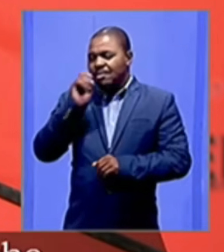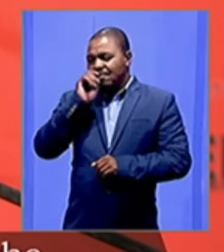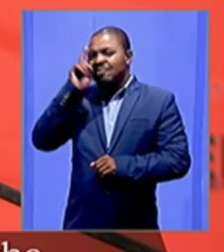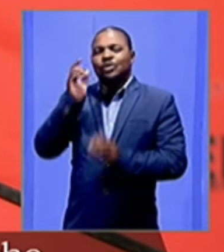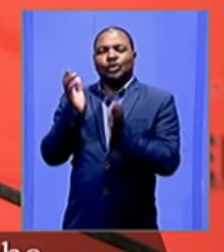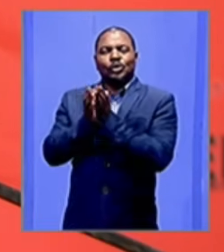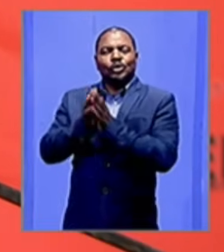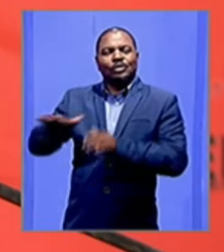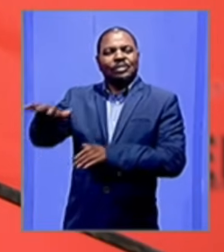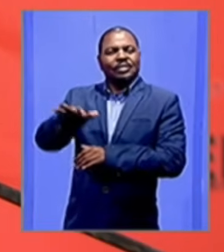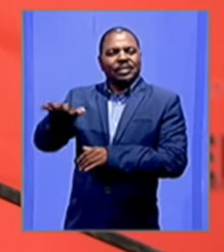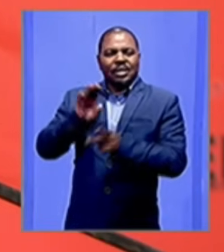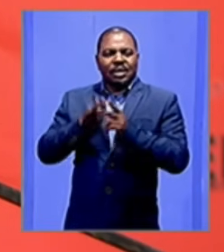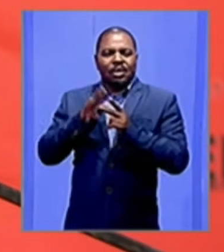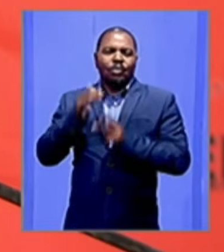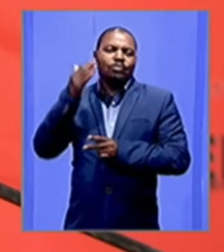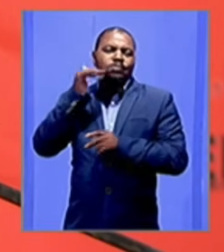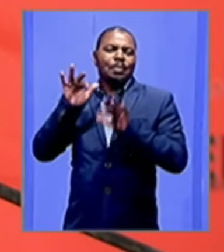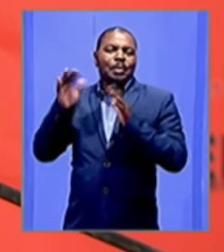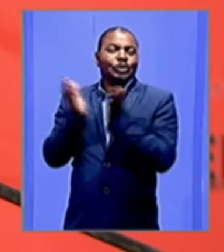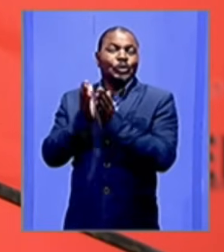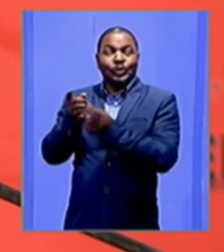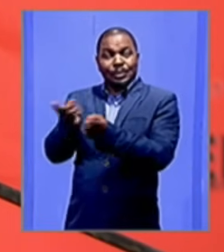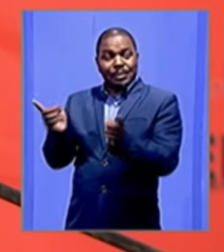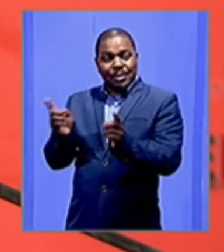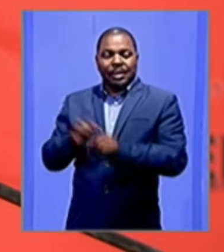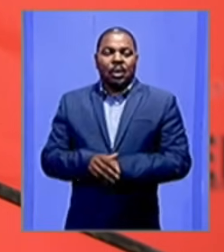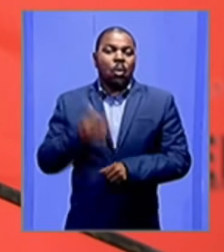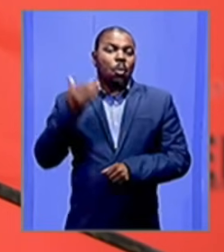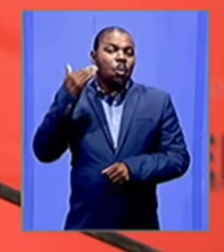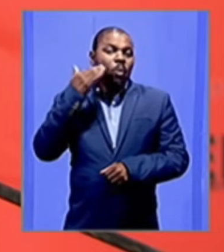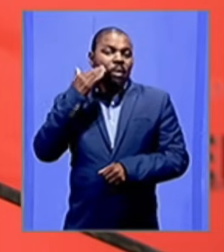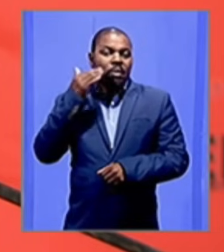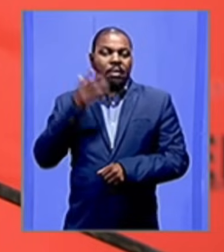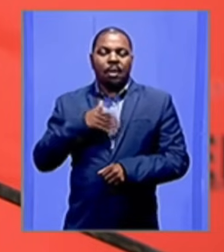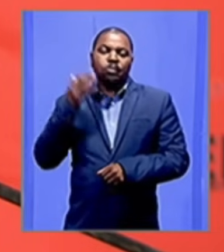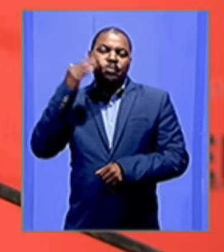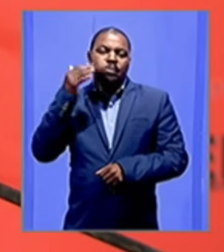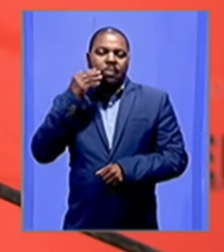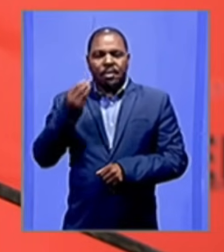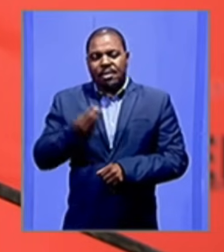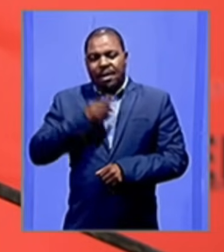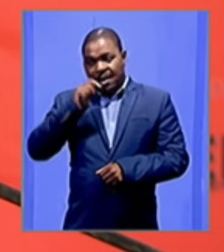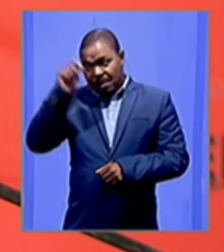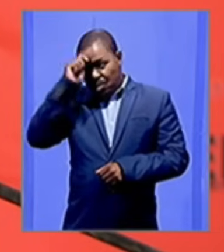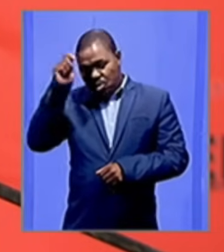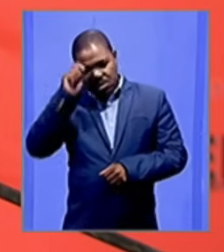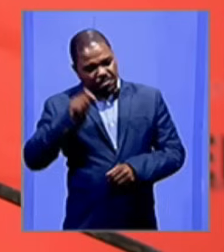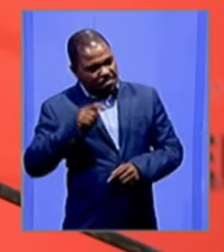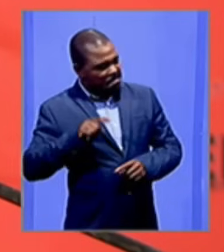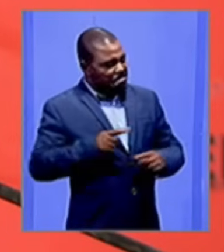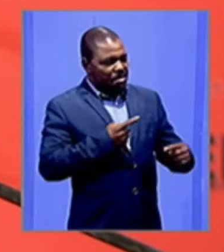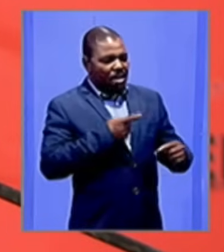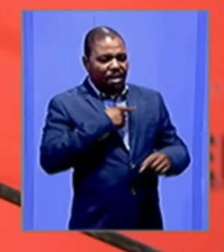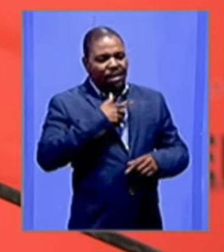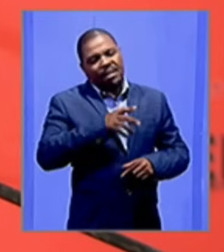schools, who go to white people's schools, when a white young boy makes them angry, the only swear